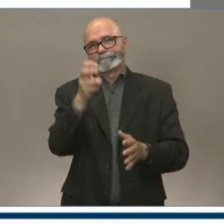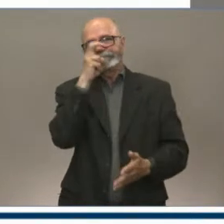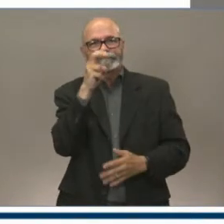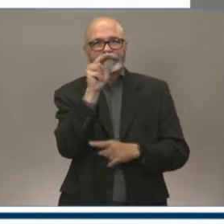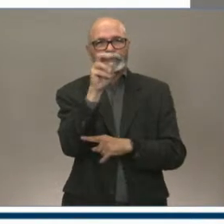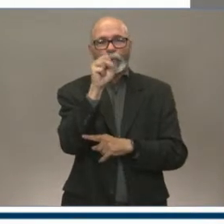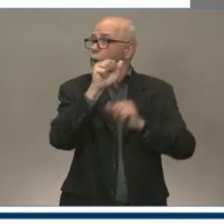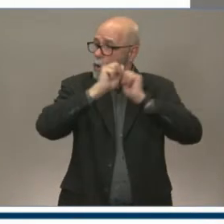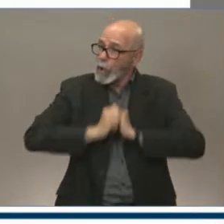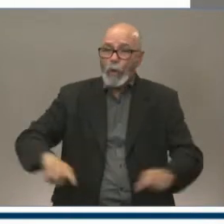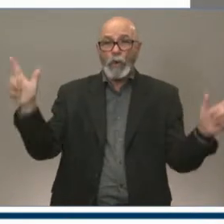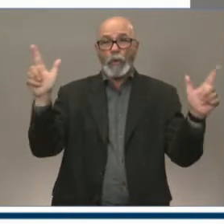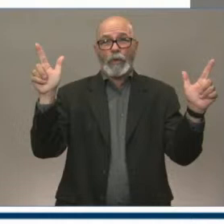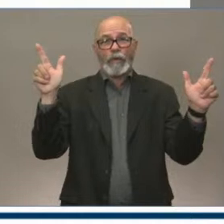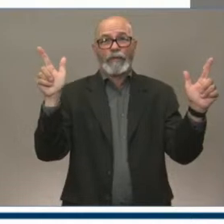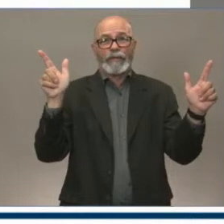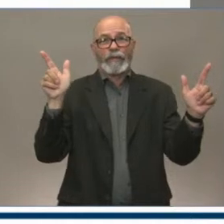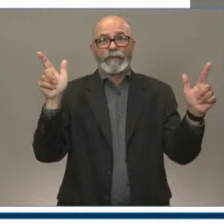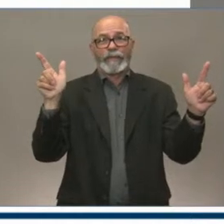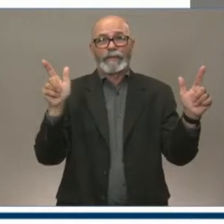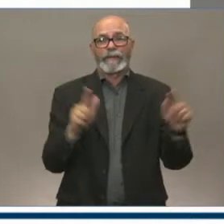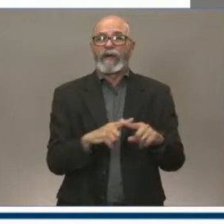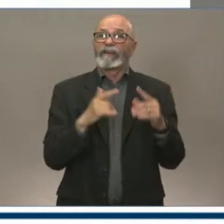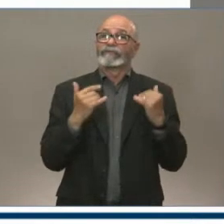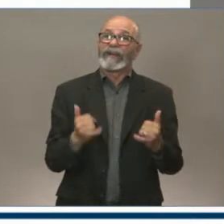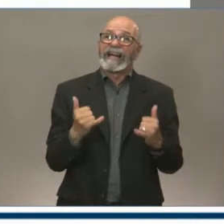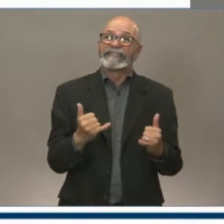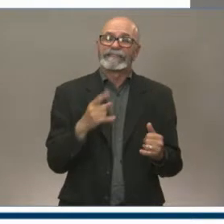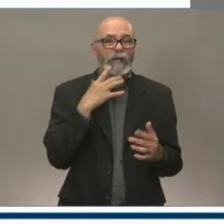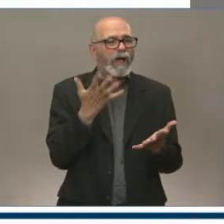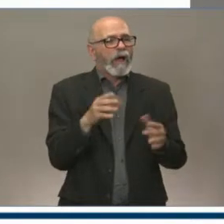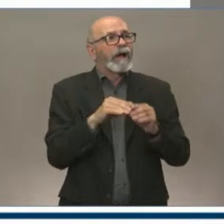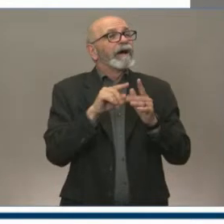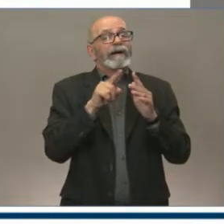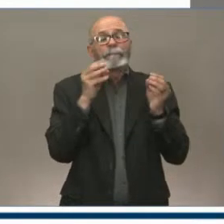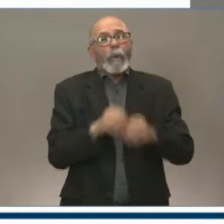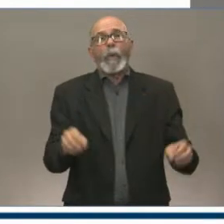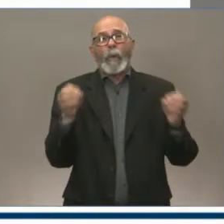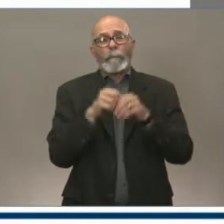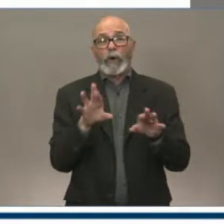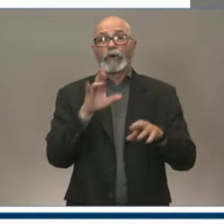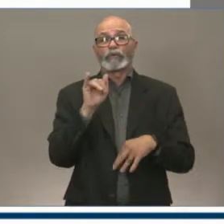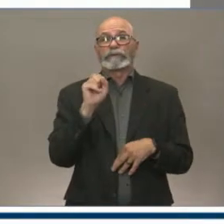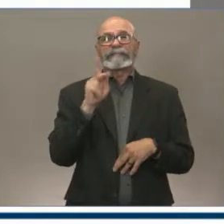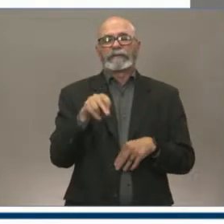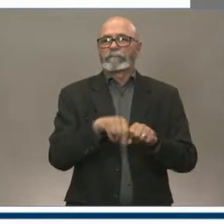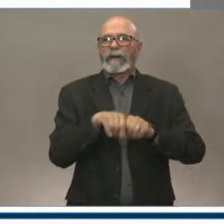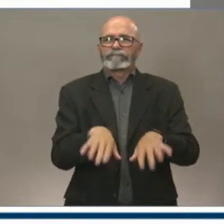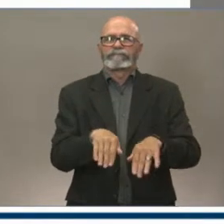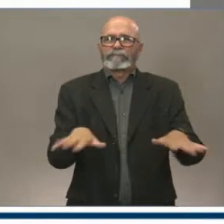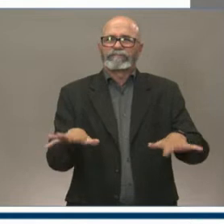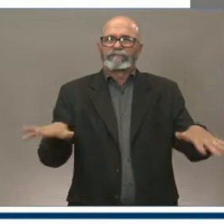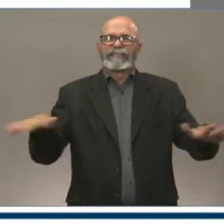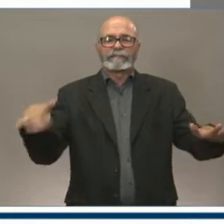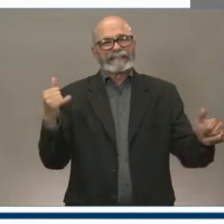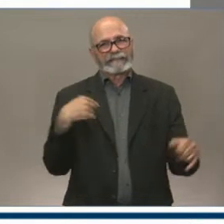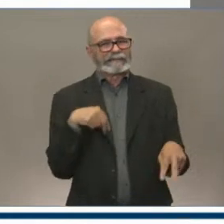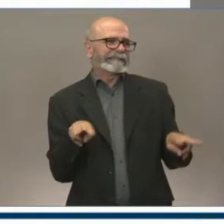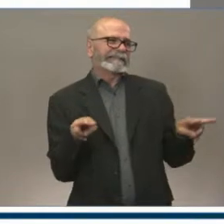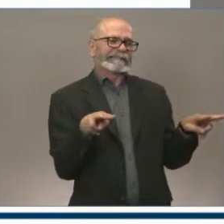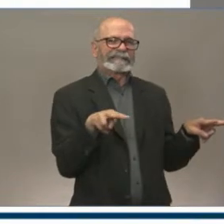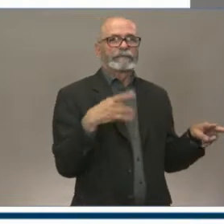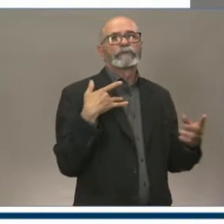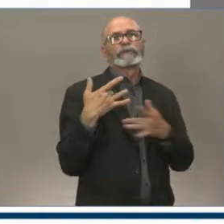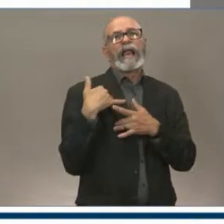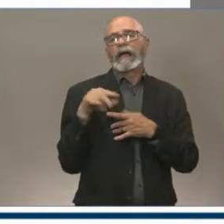there is a substantive risk of spread across the province. There are already concerning signs in Cape Breton of